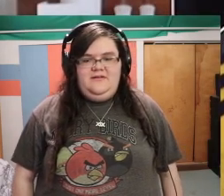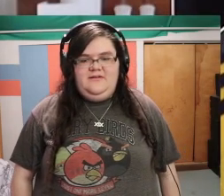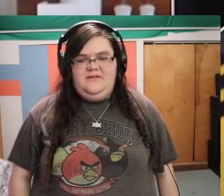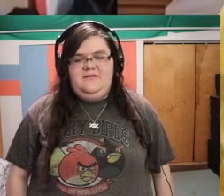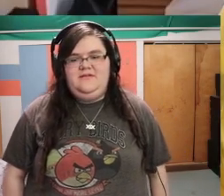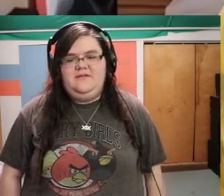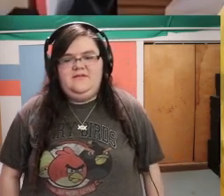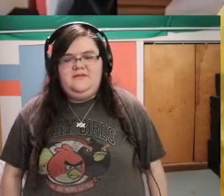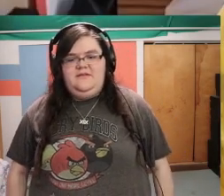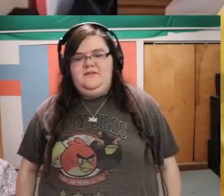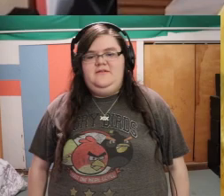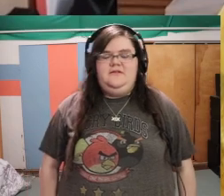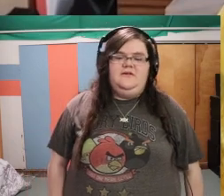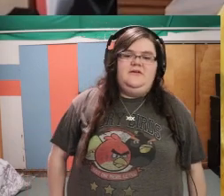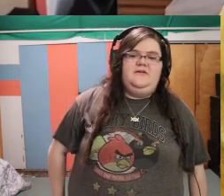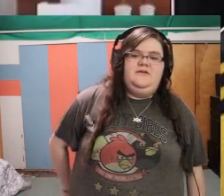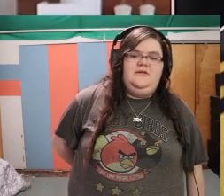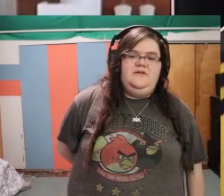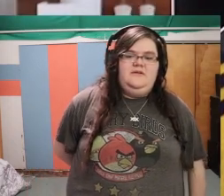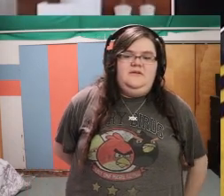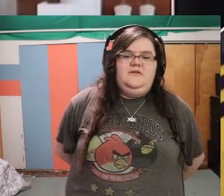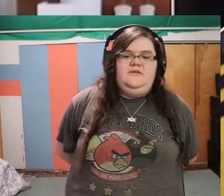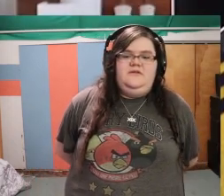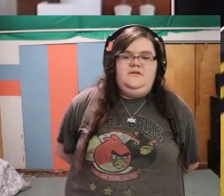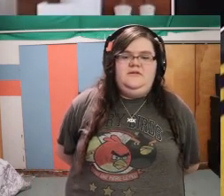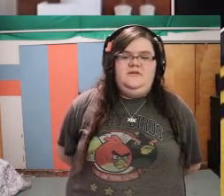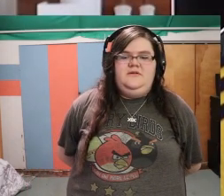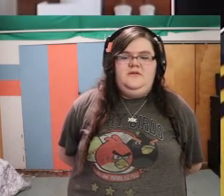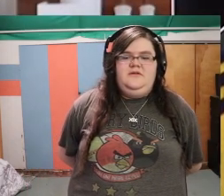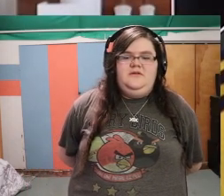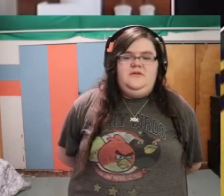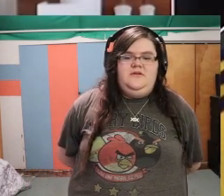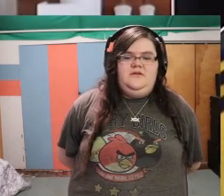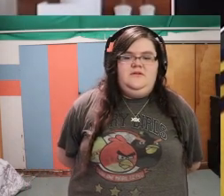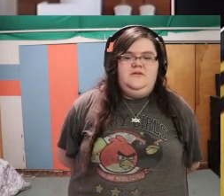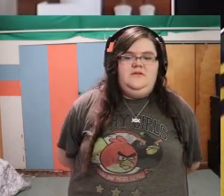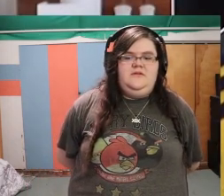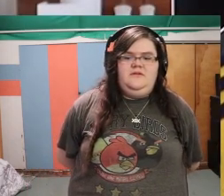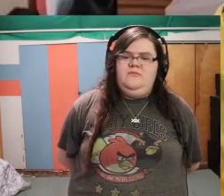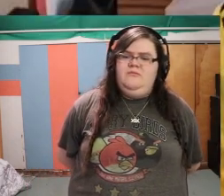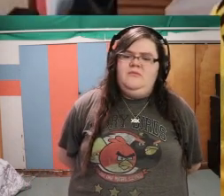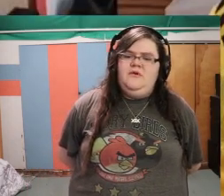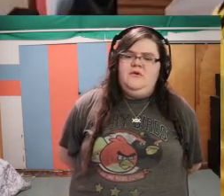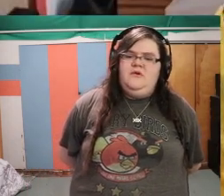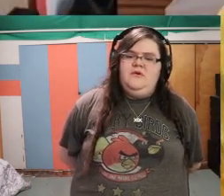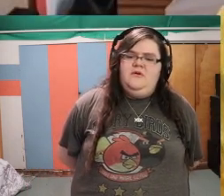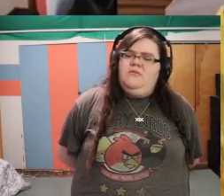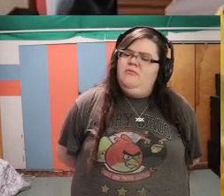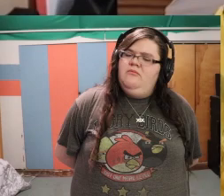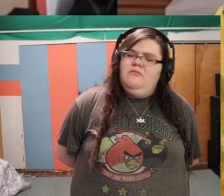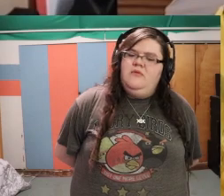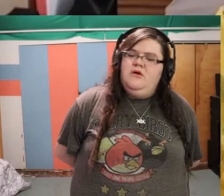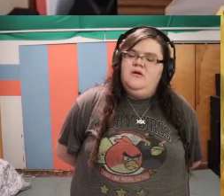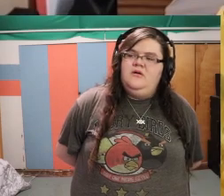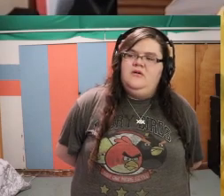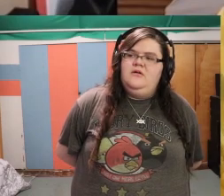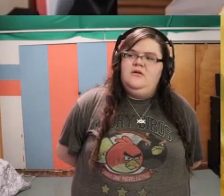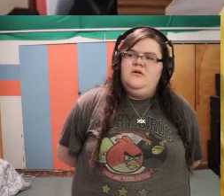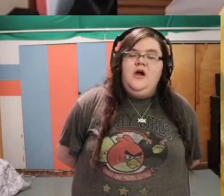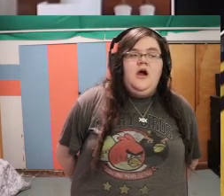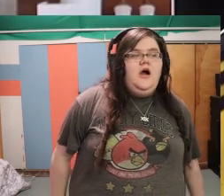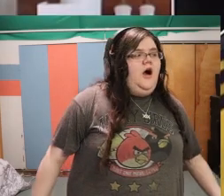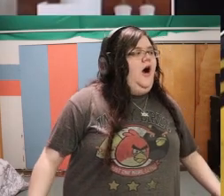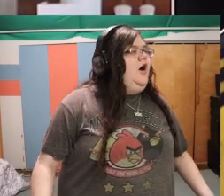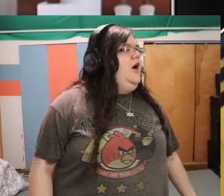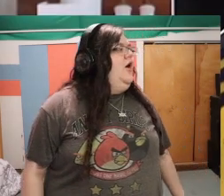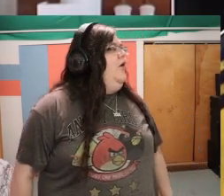of just varies. Like, it depends what I'm feeling. Sometimes I'm feeling a bit of black. Sometimes I'm feeling a bit of white, a bit Asian, bit of